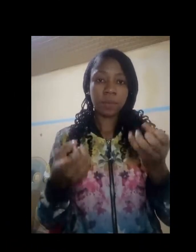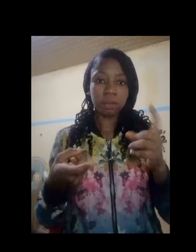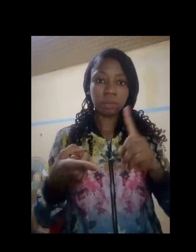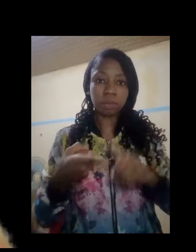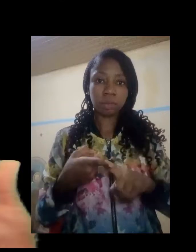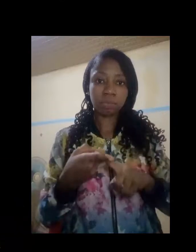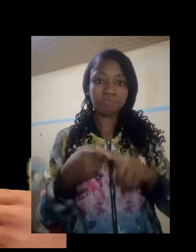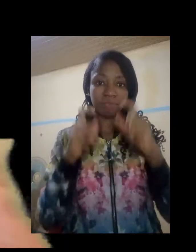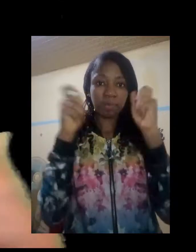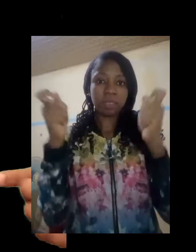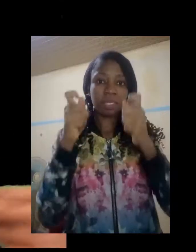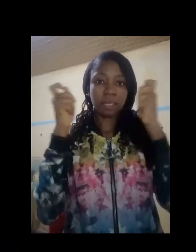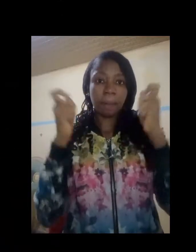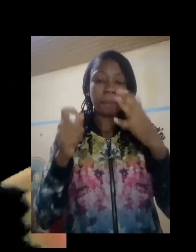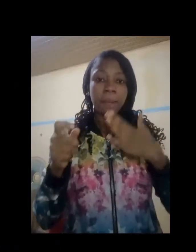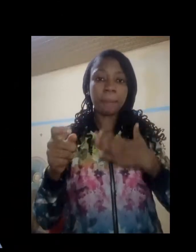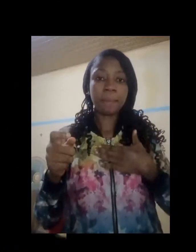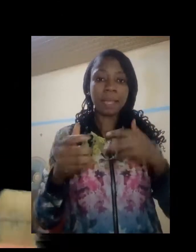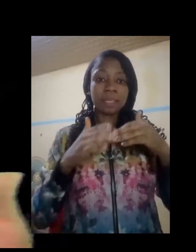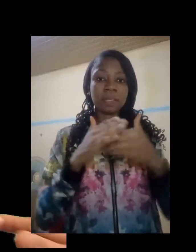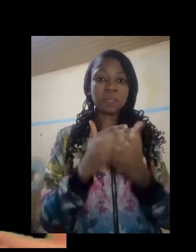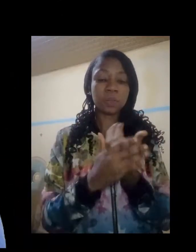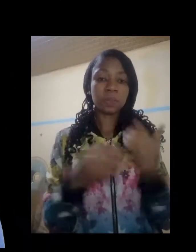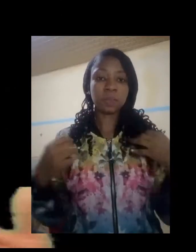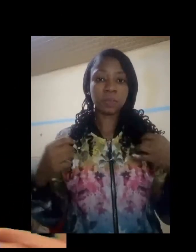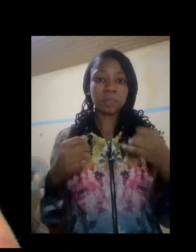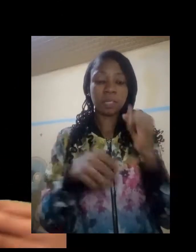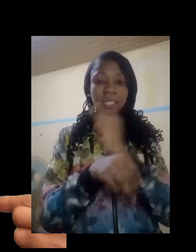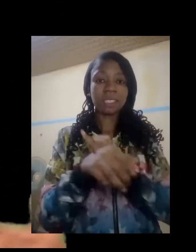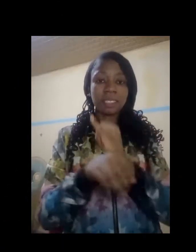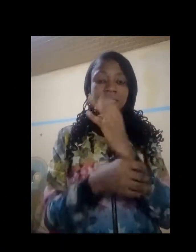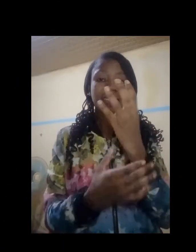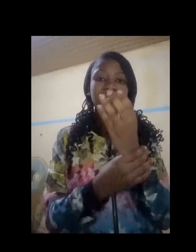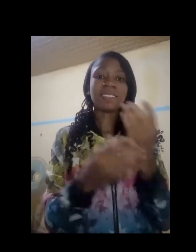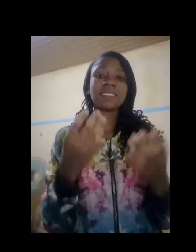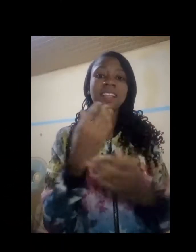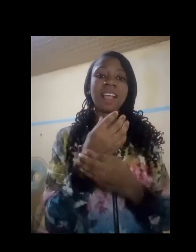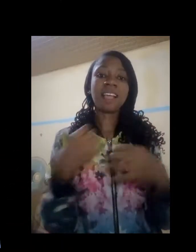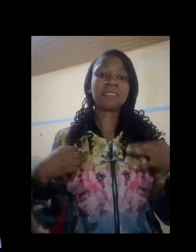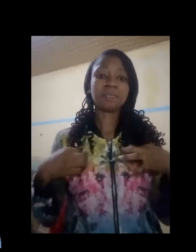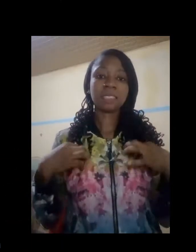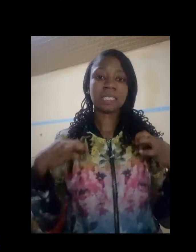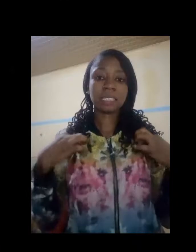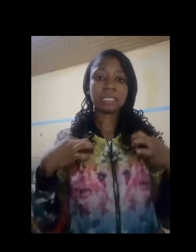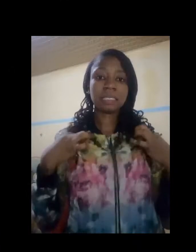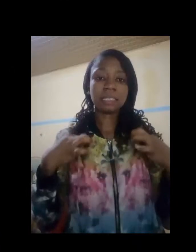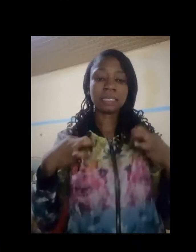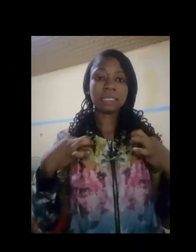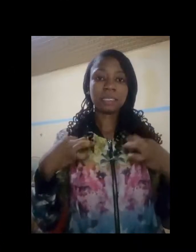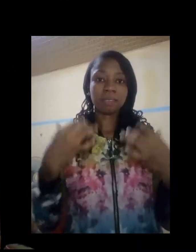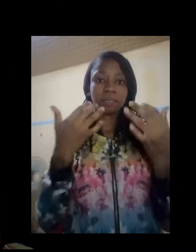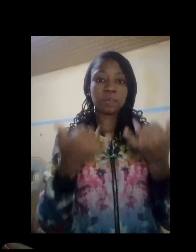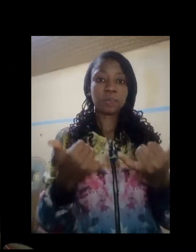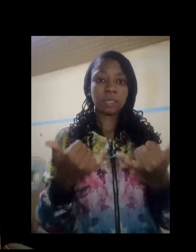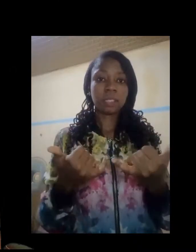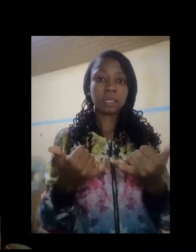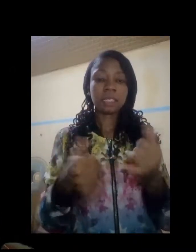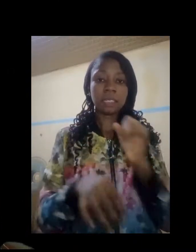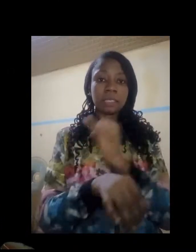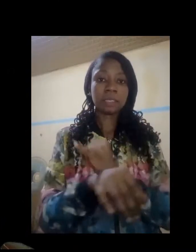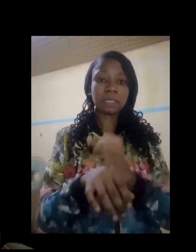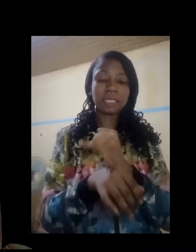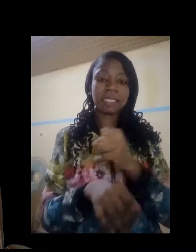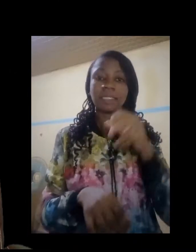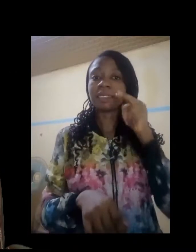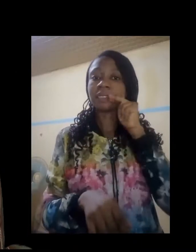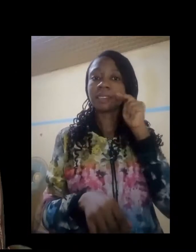want to launch my new Indigenous Hands t-shirt today. Indigenous